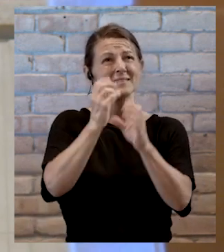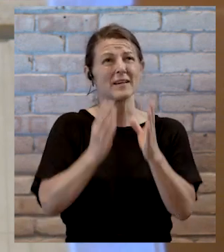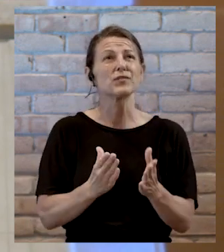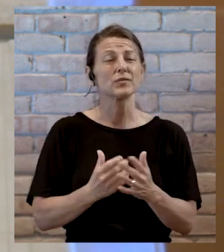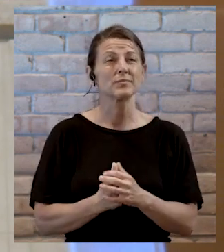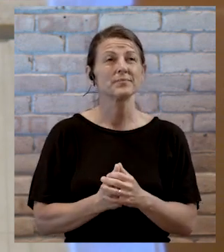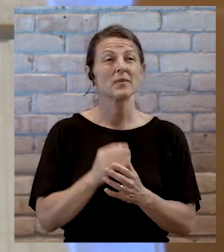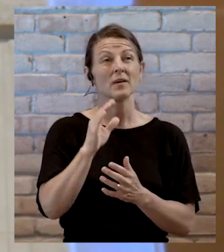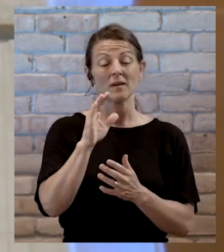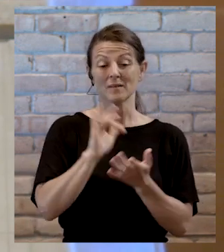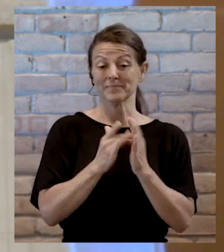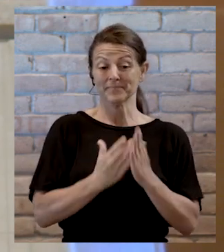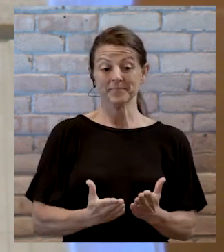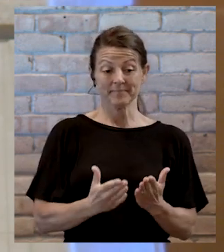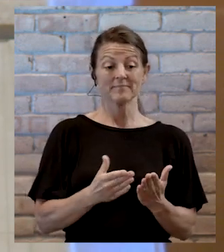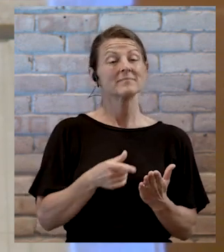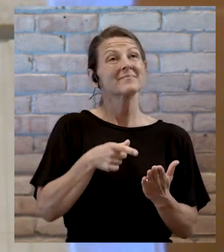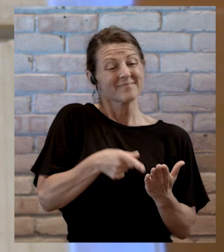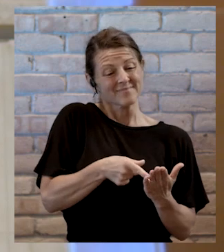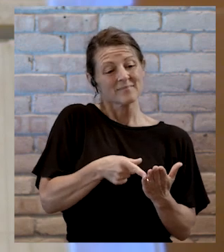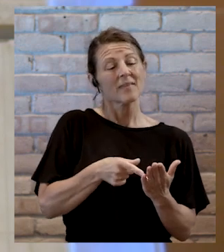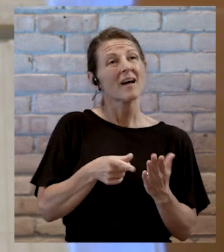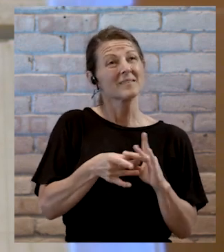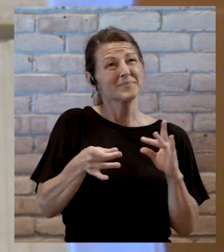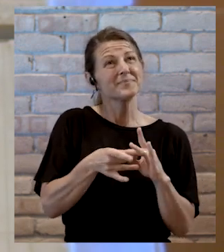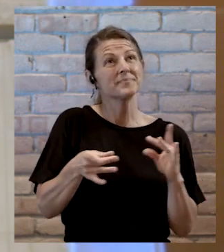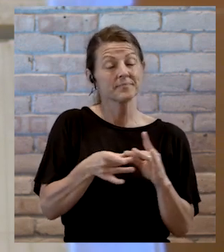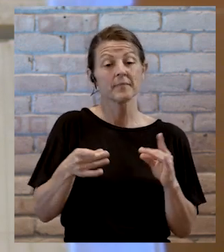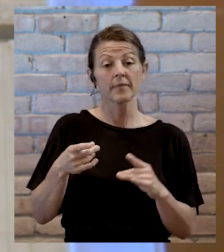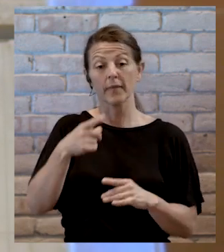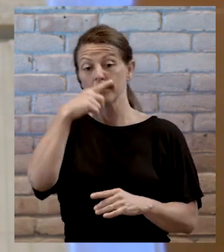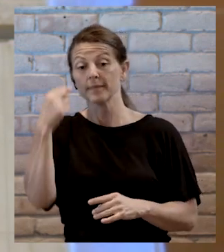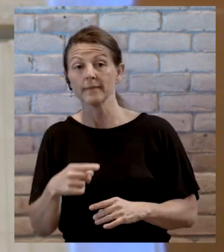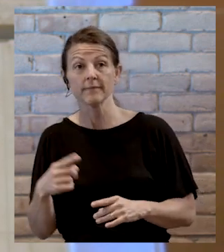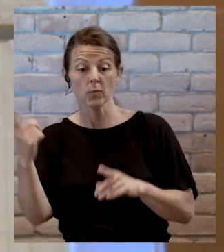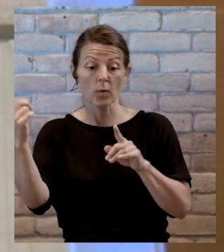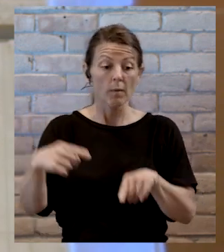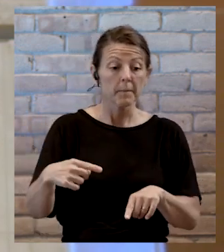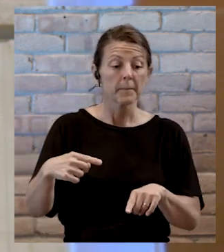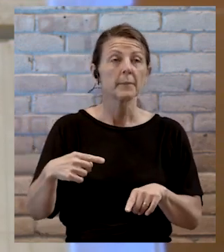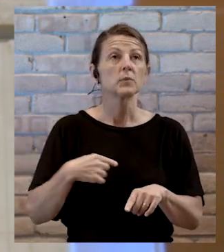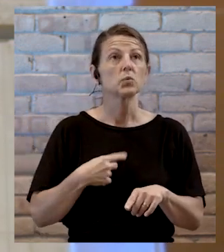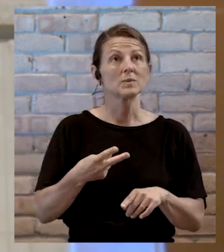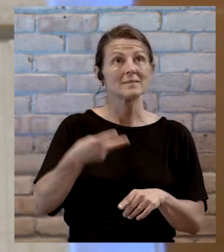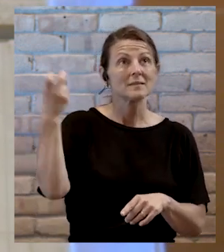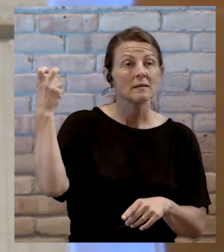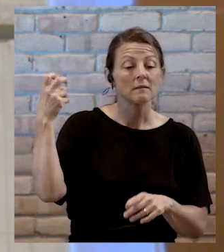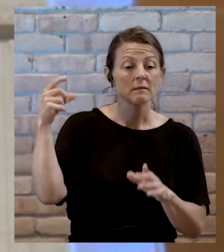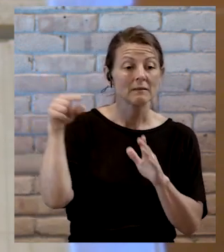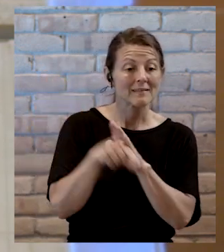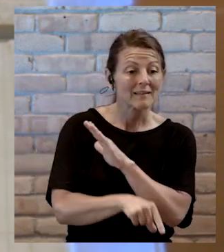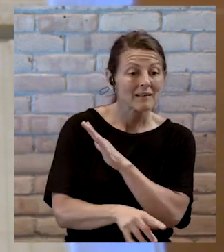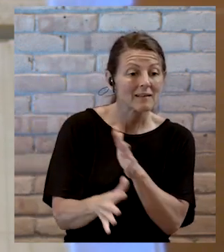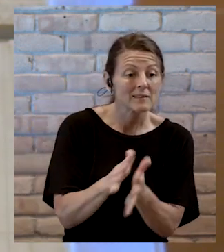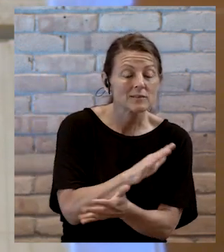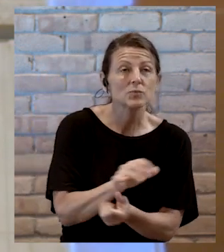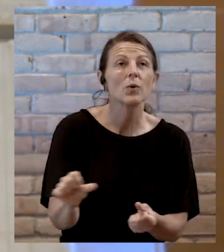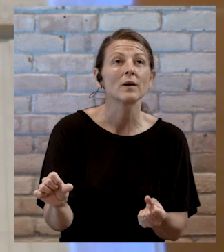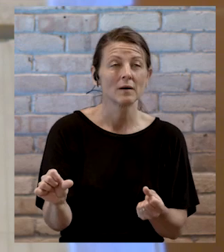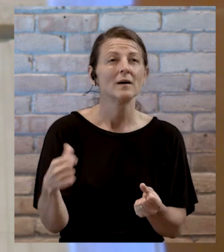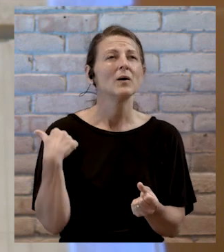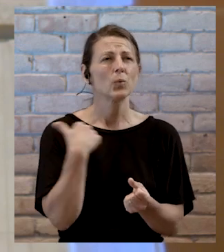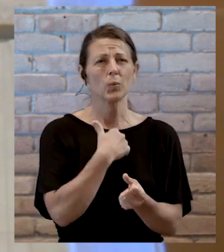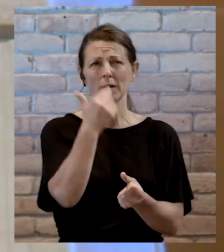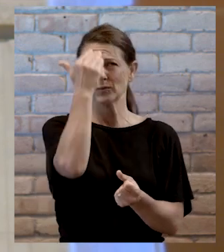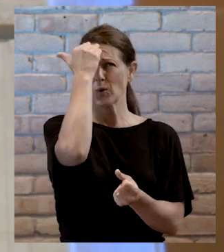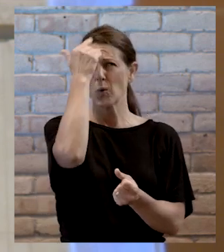word tells us, O Lord, that the thief comes to steal and kill and destroy. We recognize, O Lord, that you